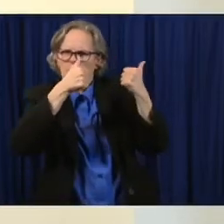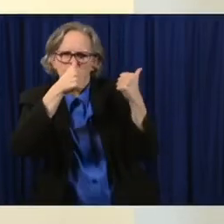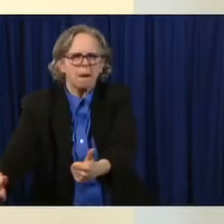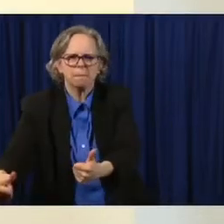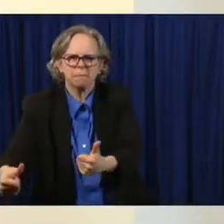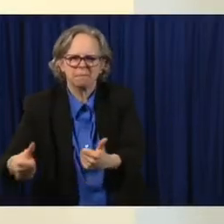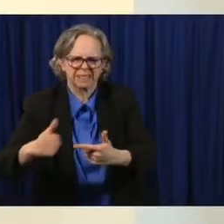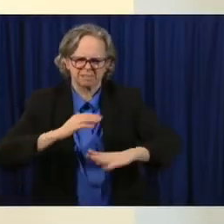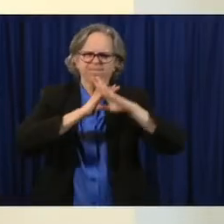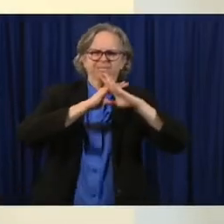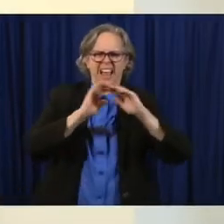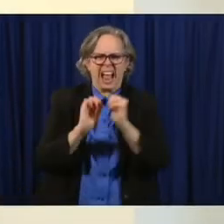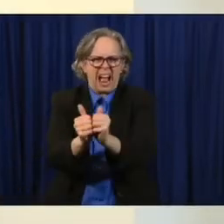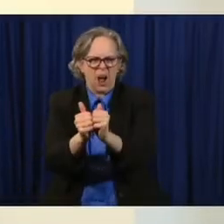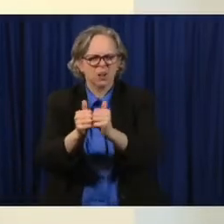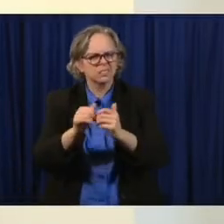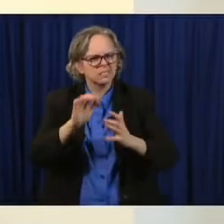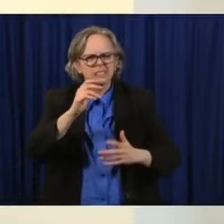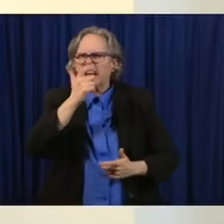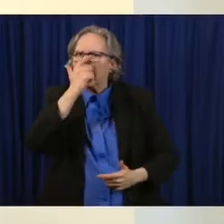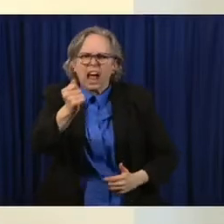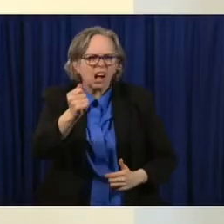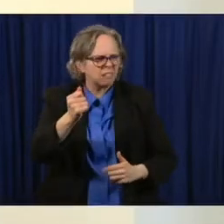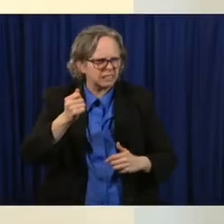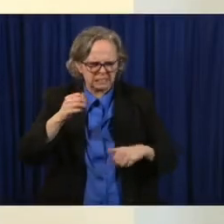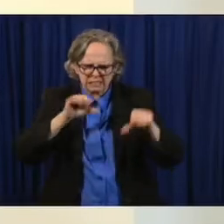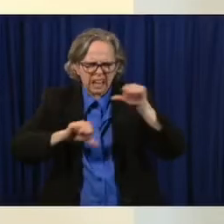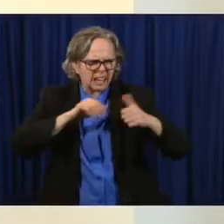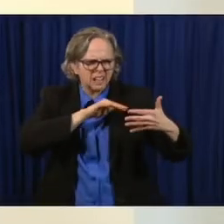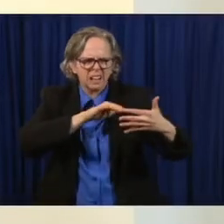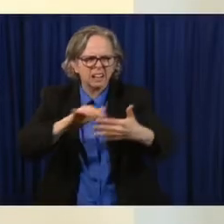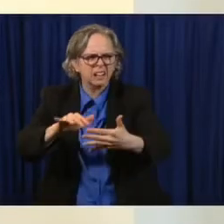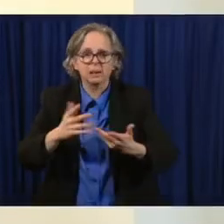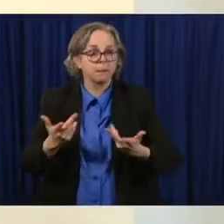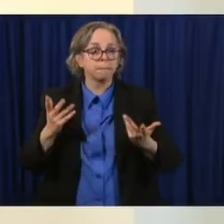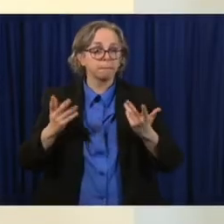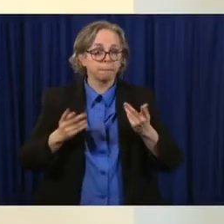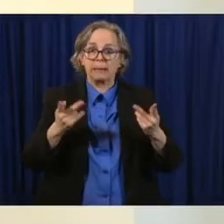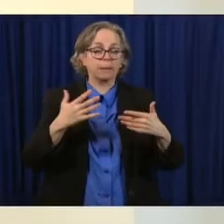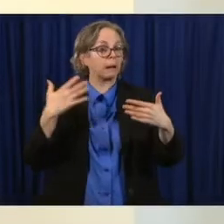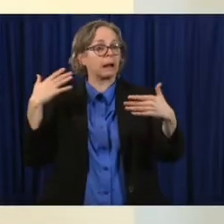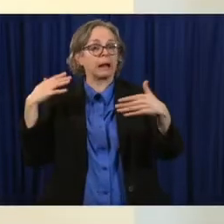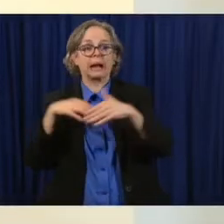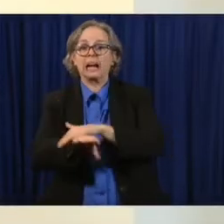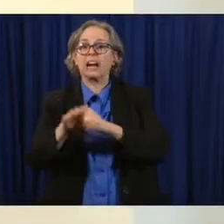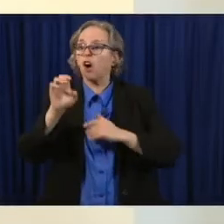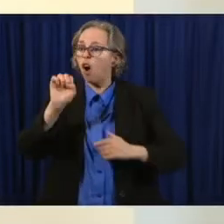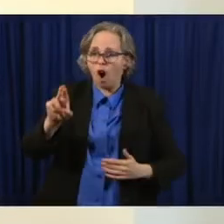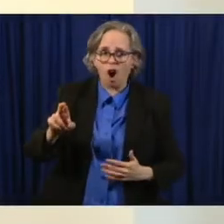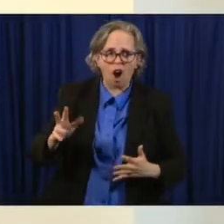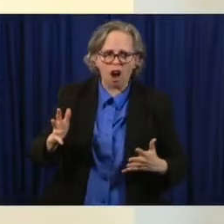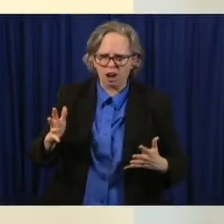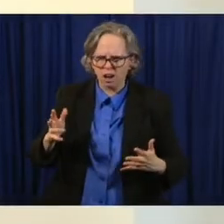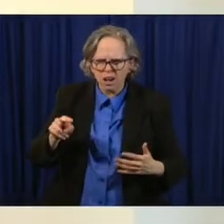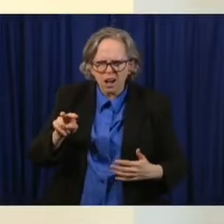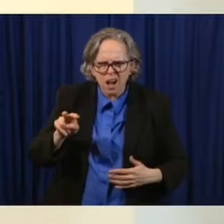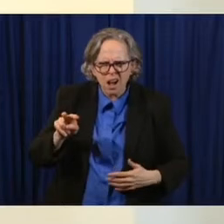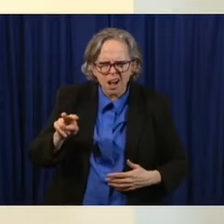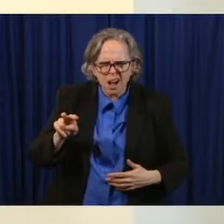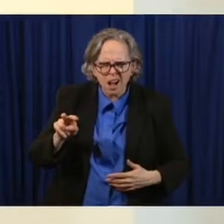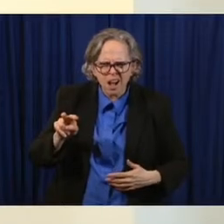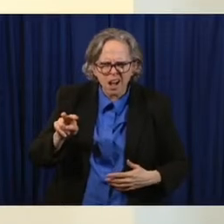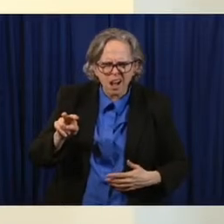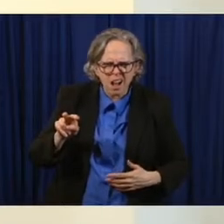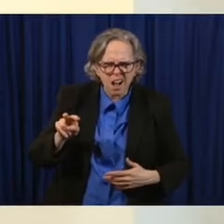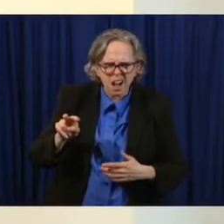is showing, that are walking around. They walk into emergency rooms, Governor, and it's not till they put the pulse oximeter on. It's that